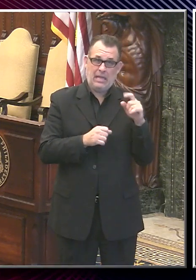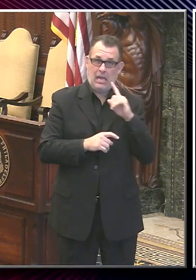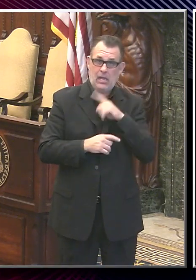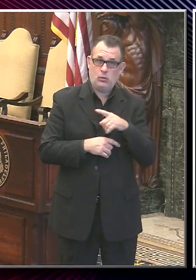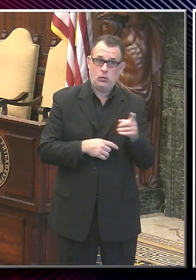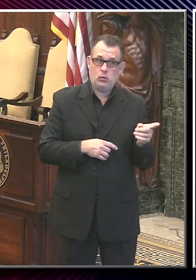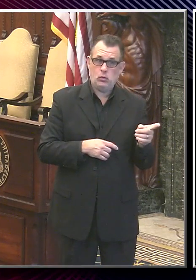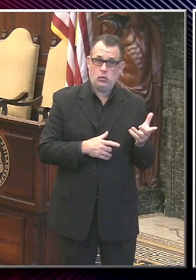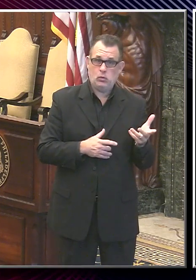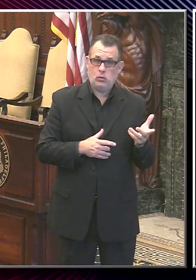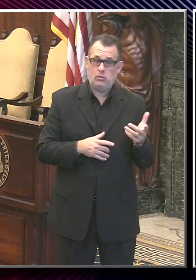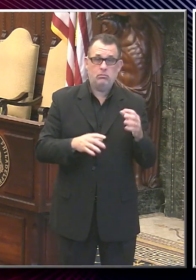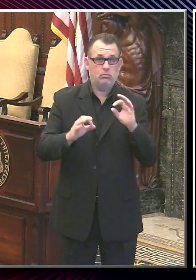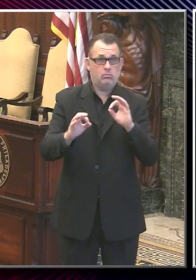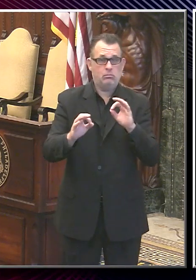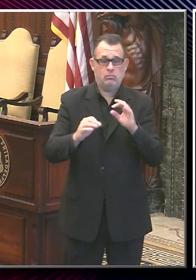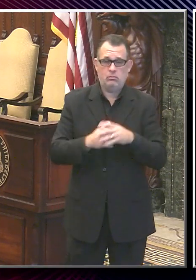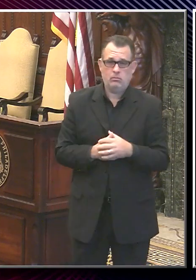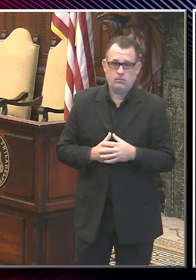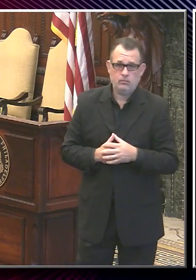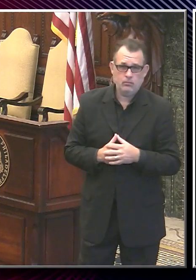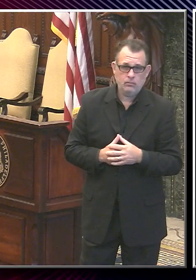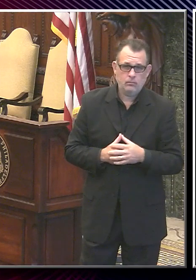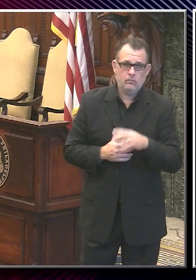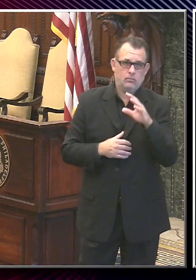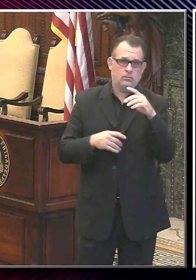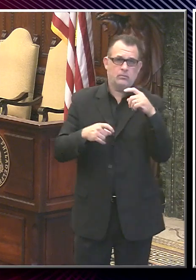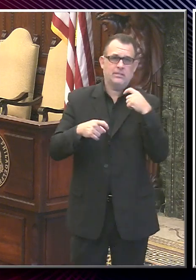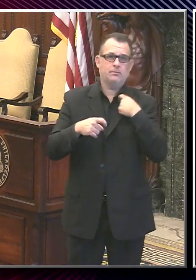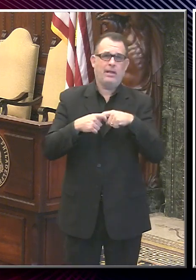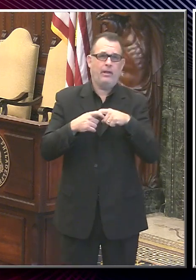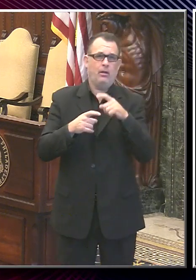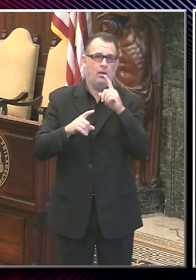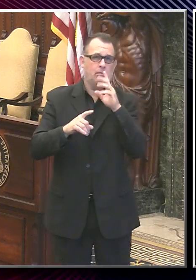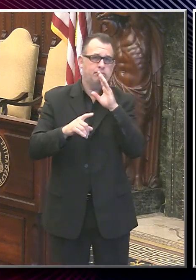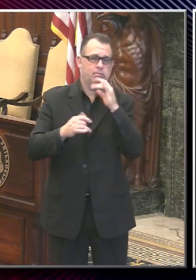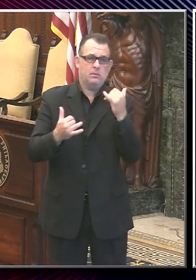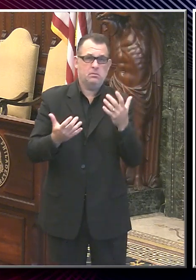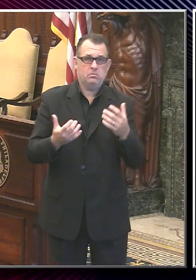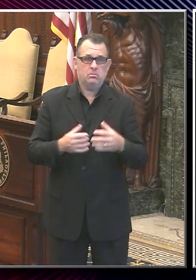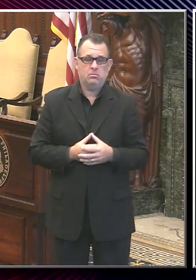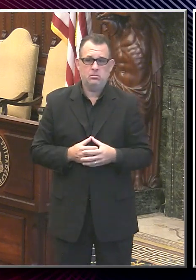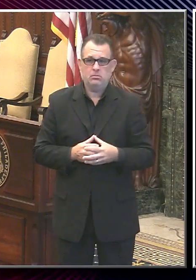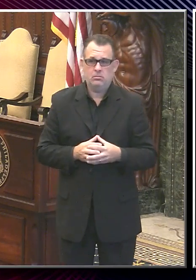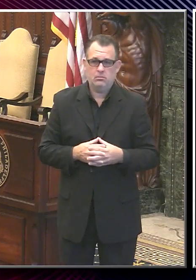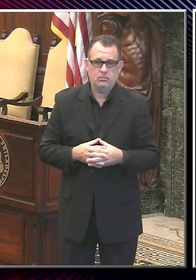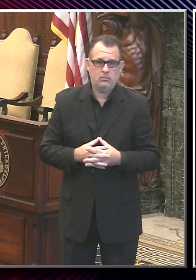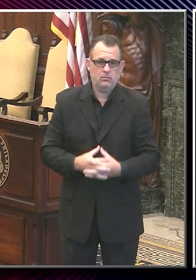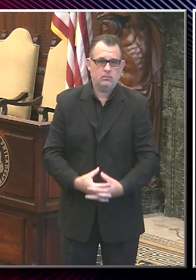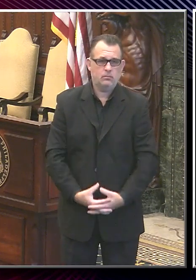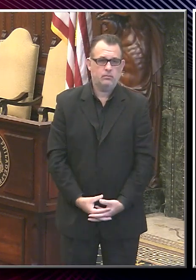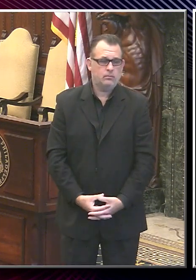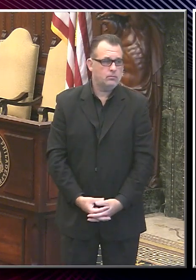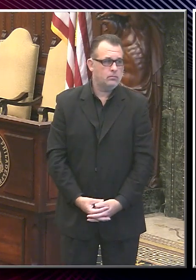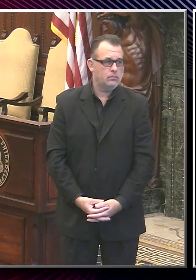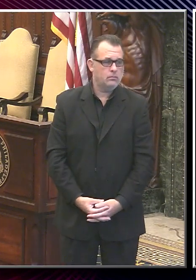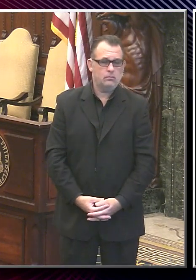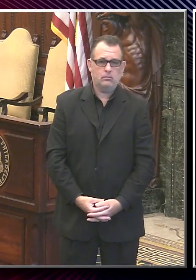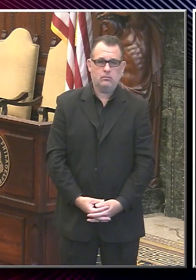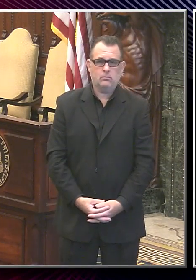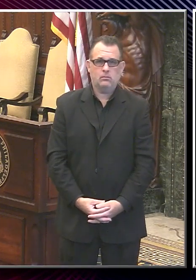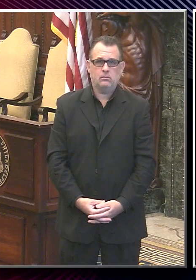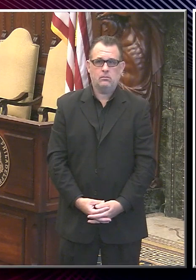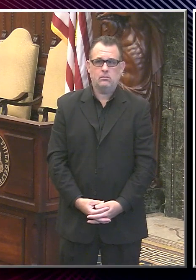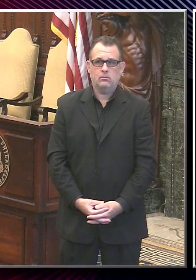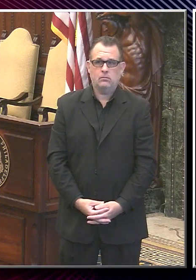Yes, perfect. Thank you. Mi pregunta para Cintia es si en estos centros habrá personal adiestrado para